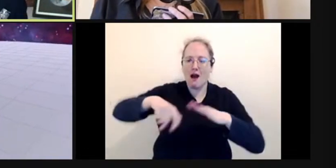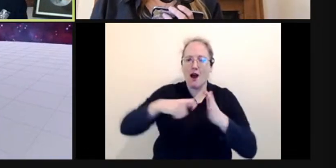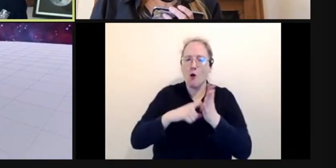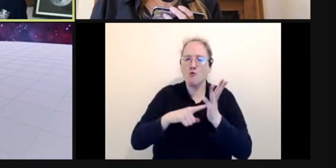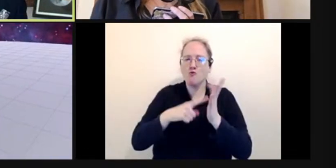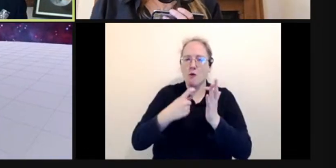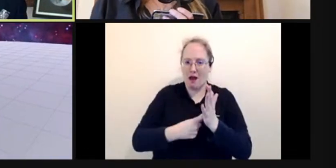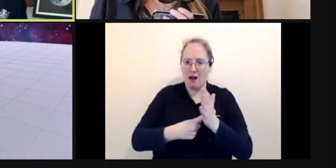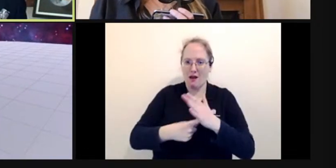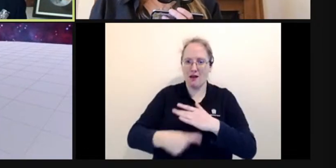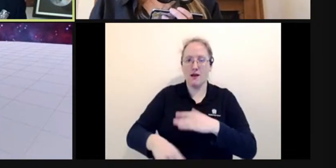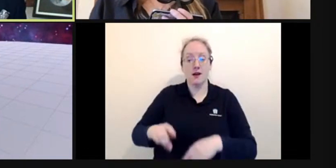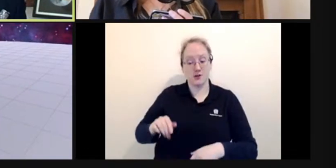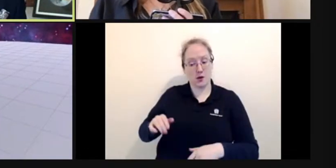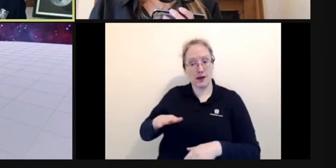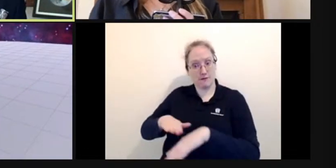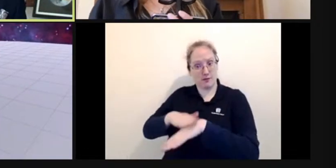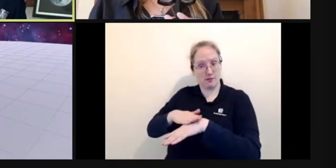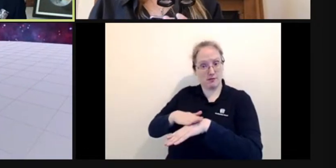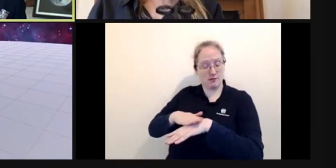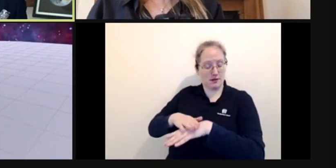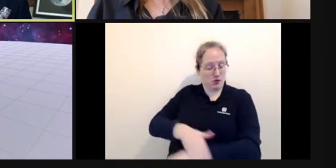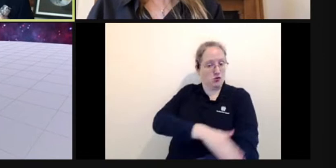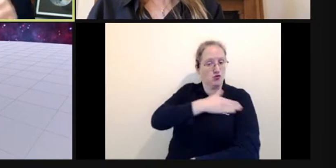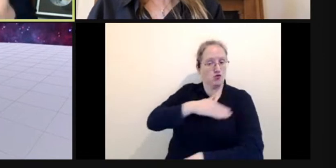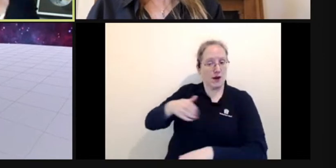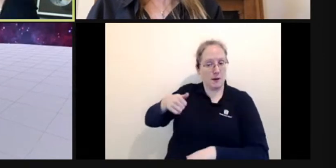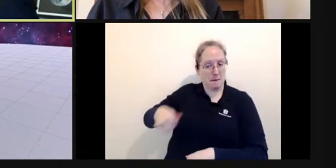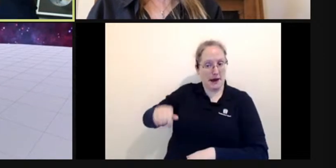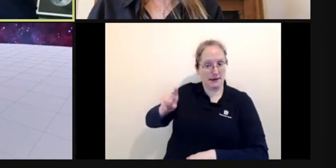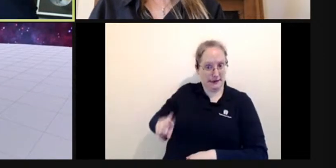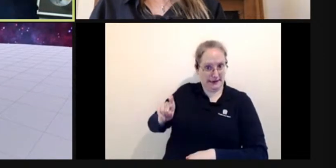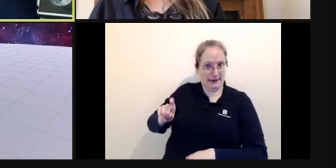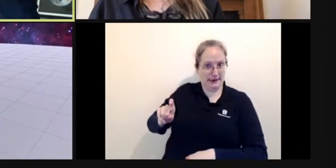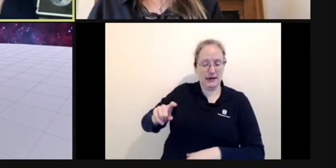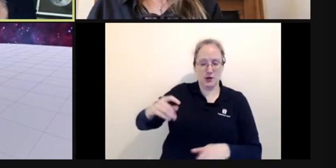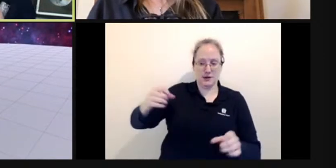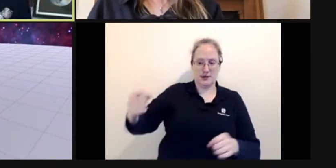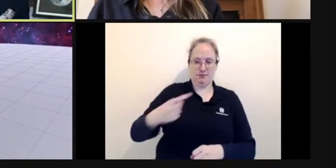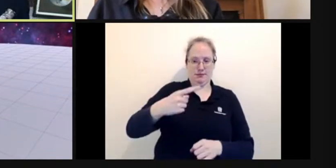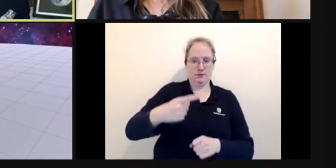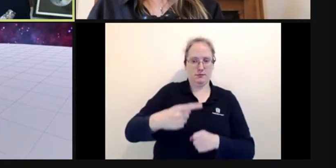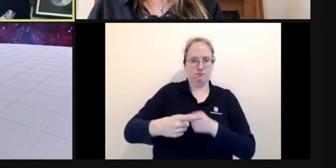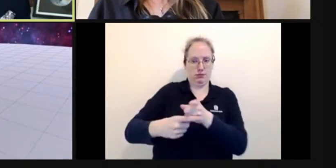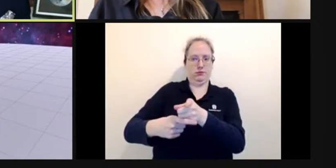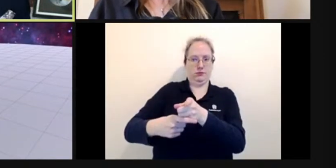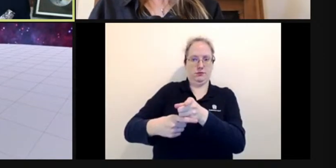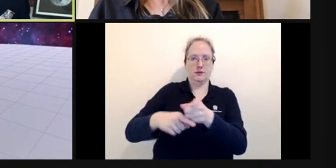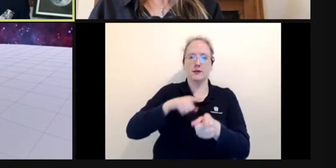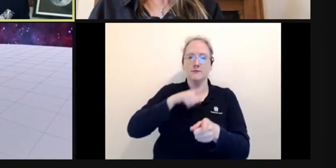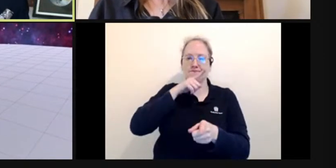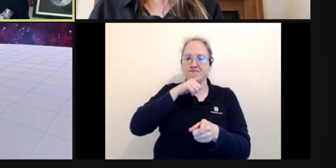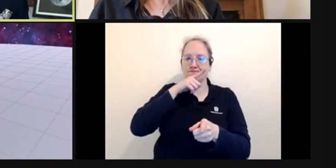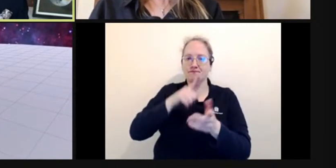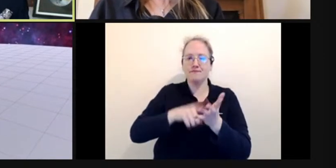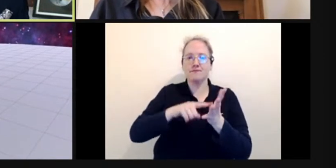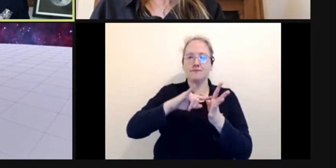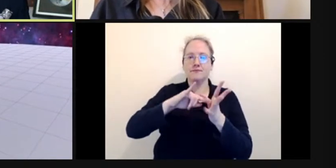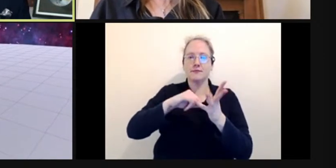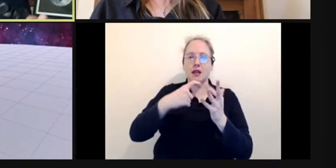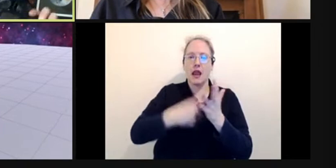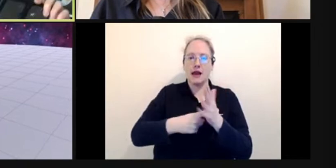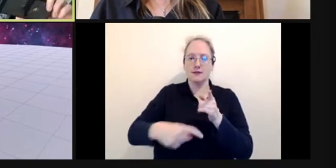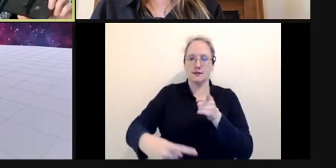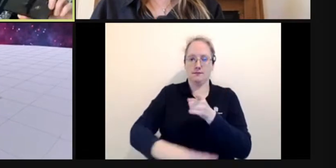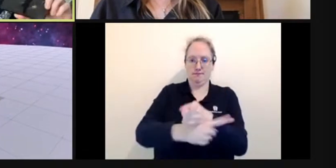and you can see the two lasers turn on. And now what we're going to do is have two black